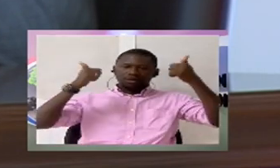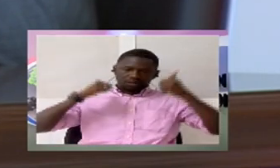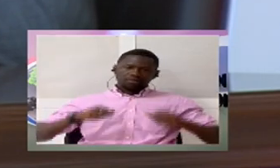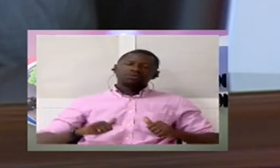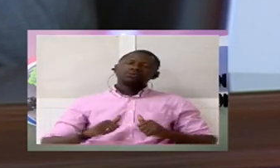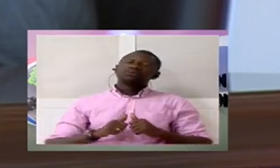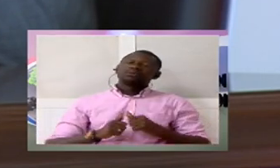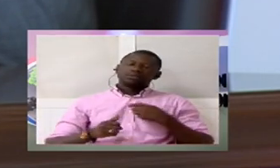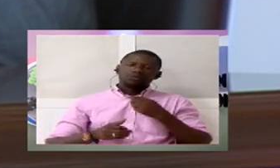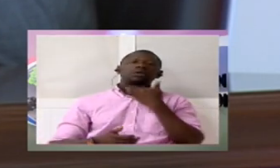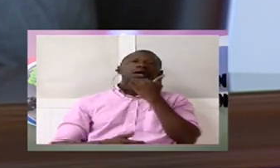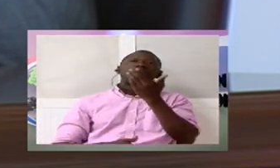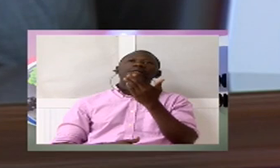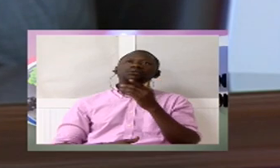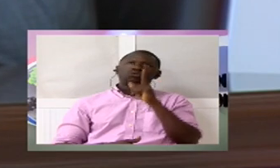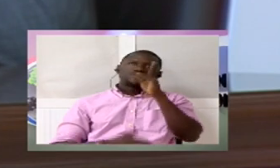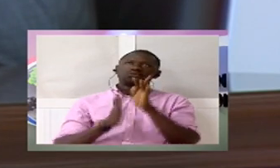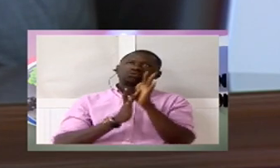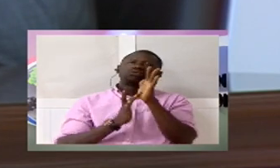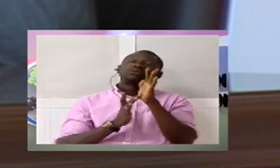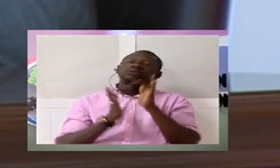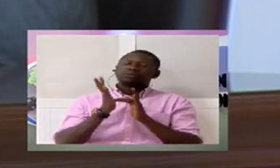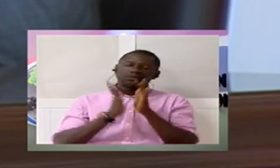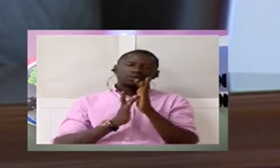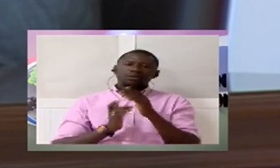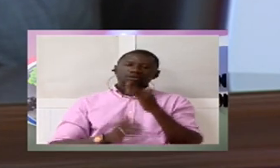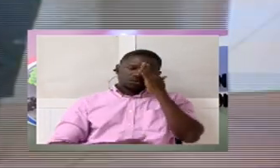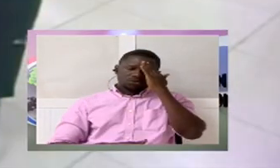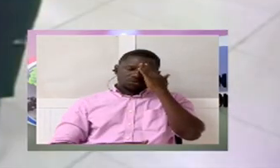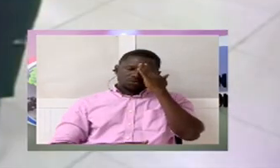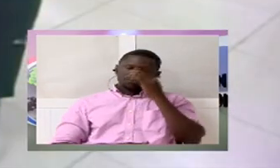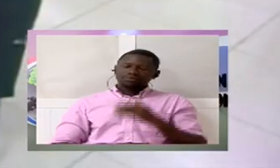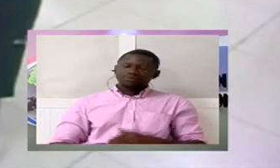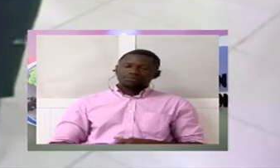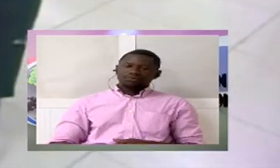course. For this we ask through Jesus Christ our Lord. Amen.